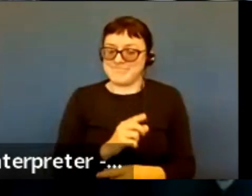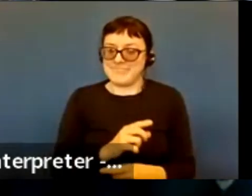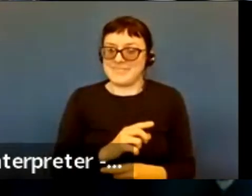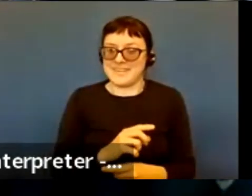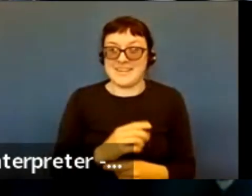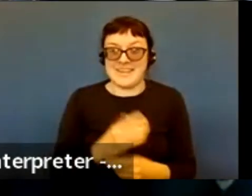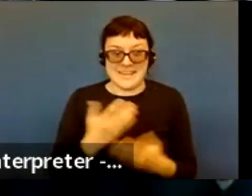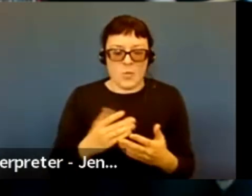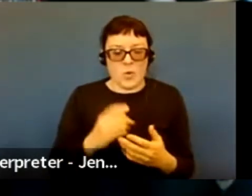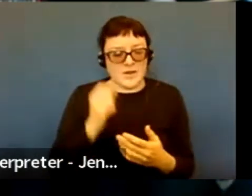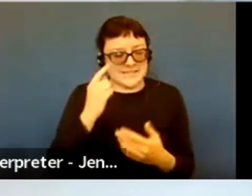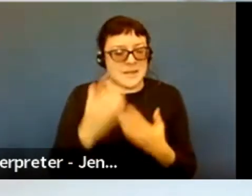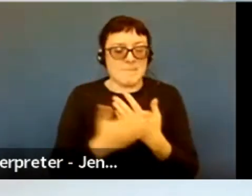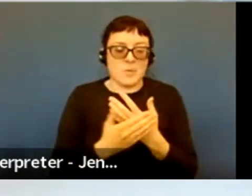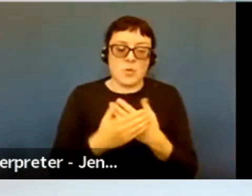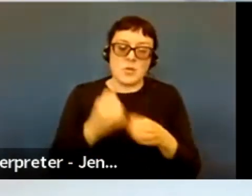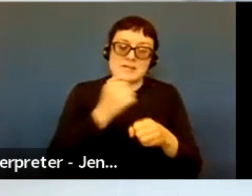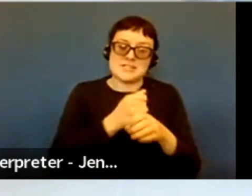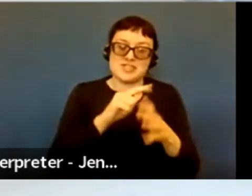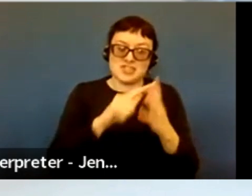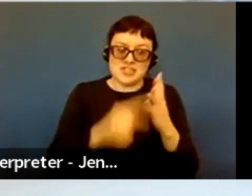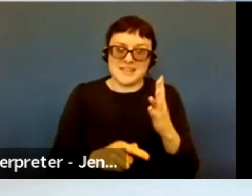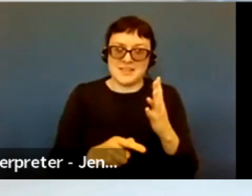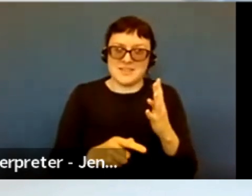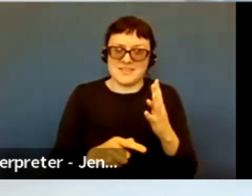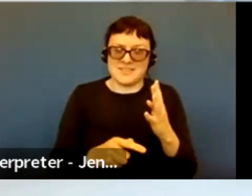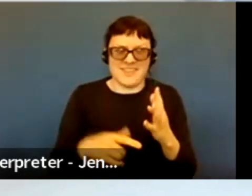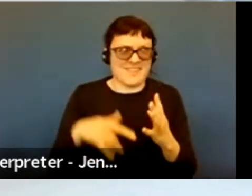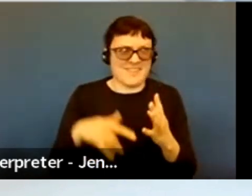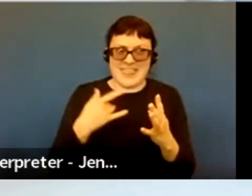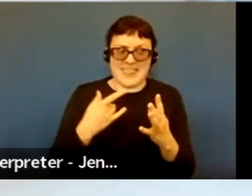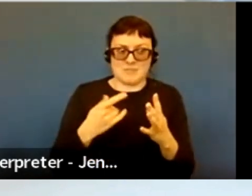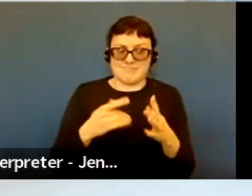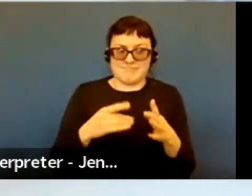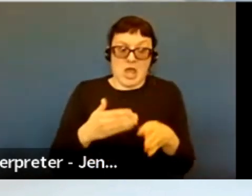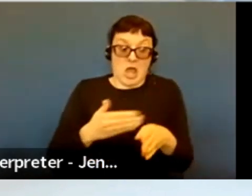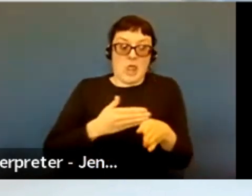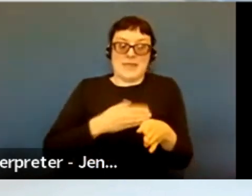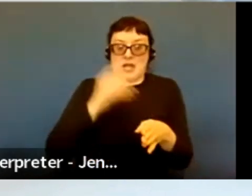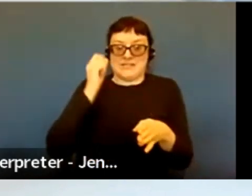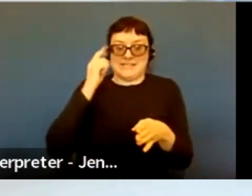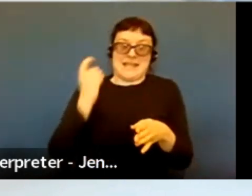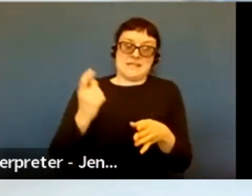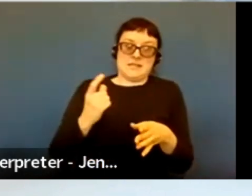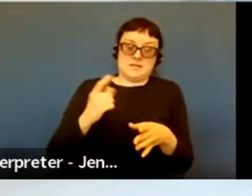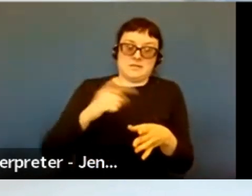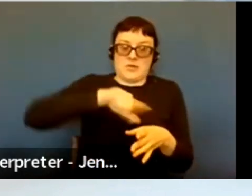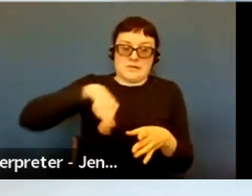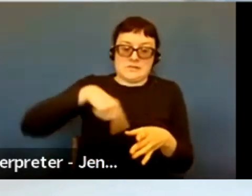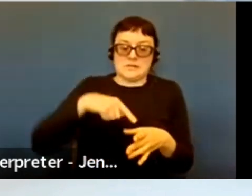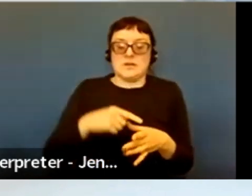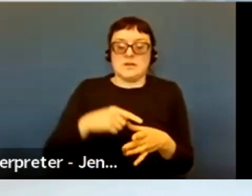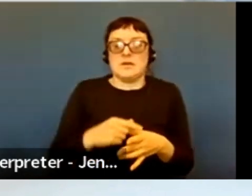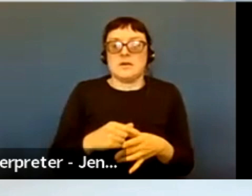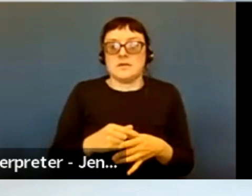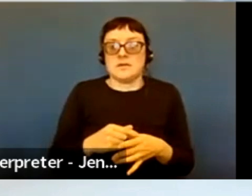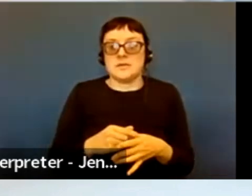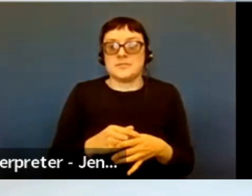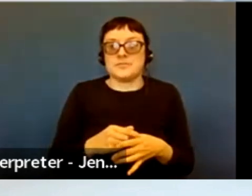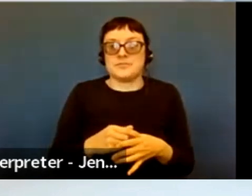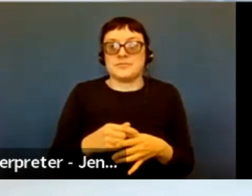as we understand gender more, which, when we're only on the foothills of that, of course, we're starting to understand